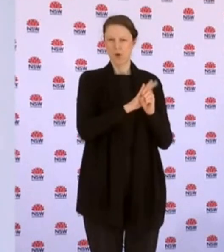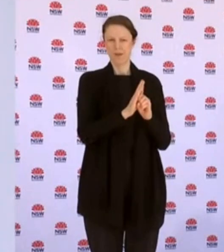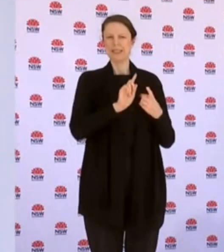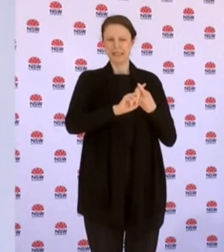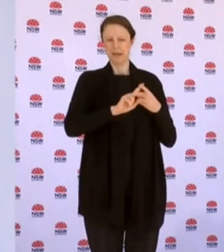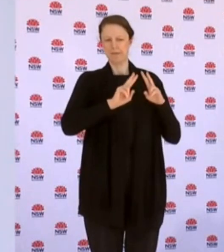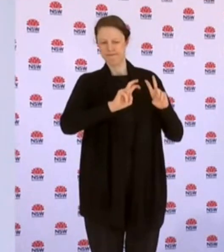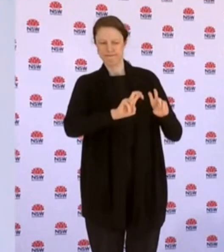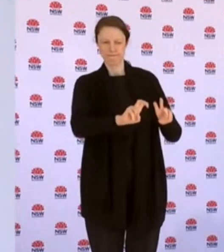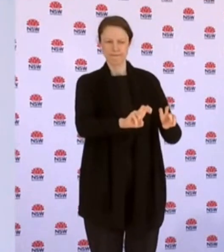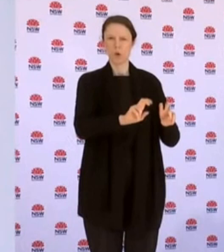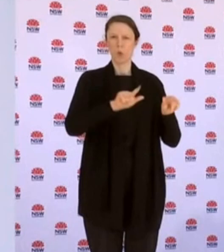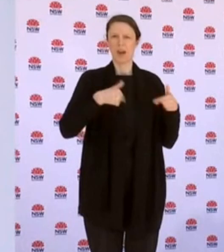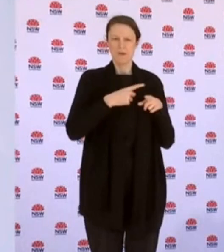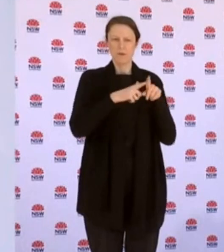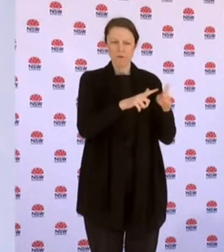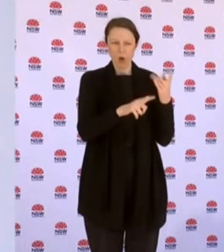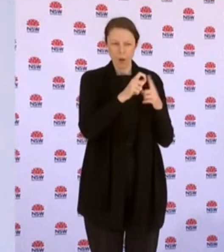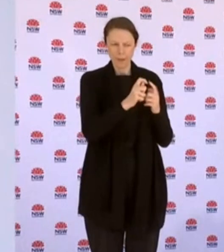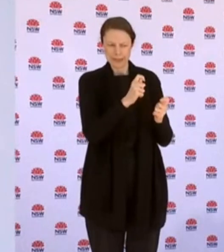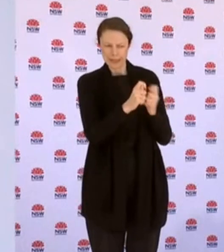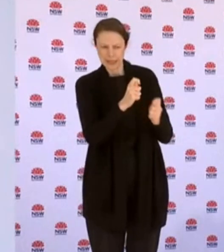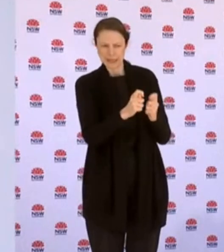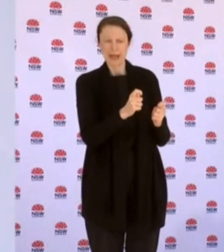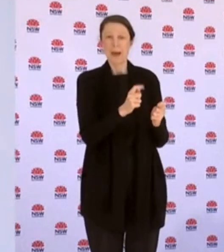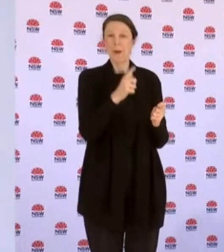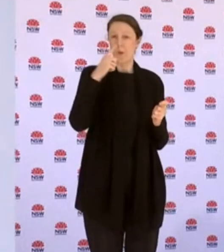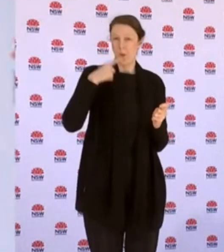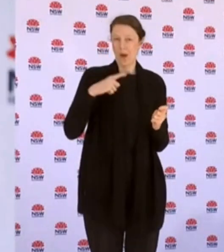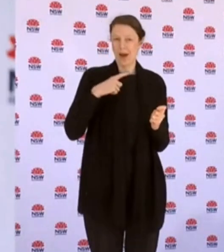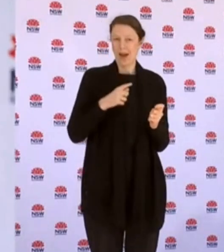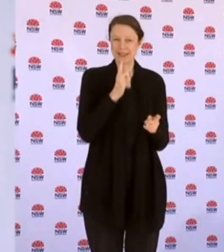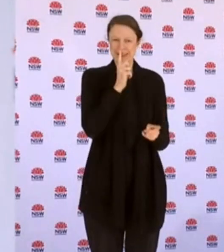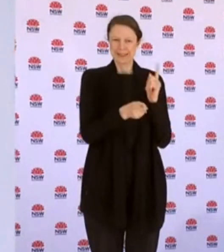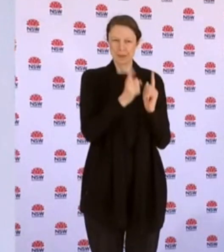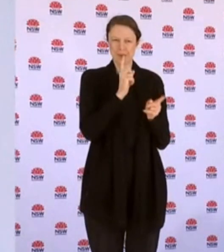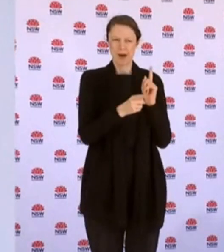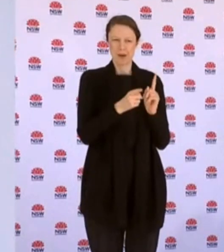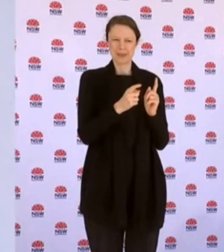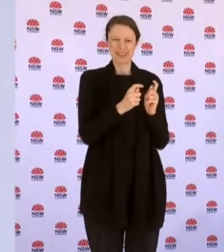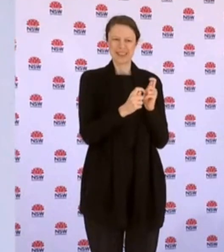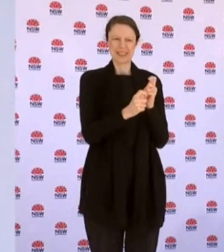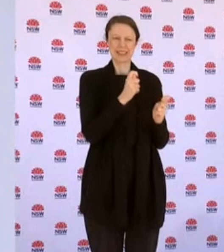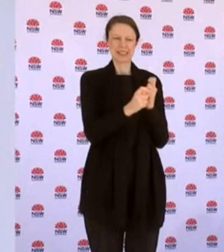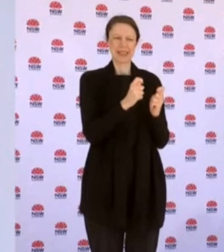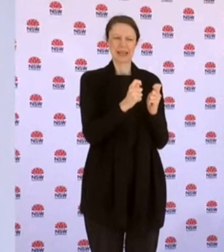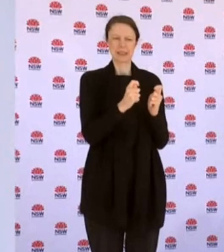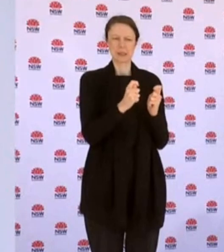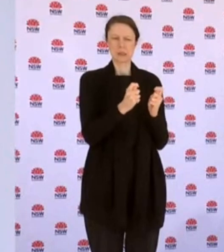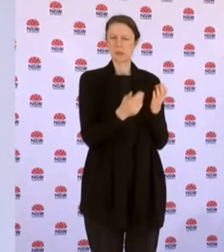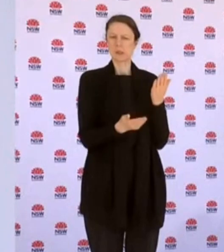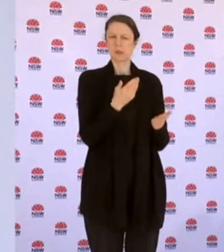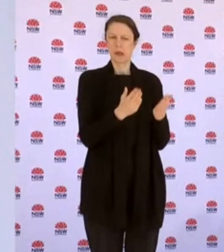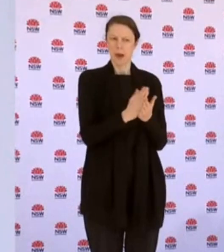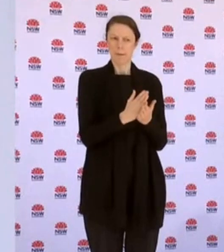let you know that there's some follow-up testing on that, just to clarify. Sometimes we have tests that are not conclusive,